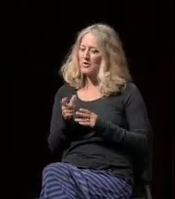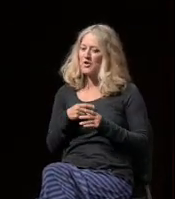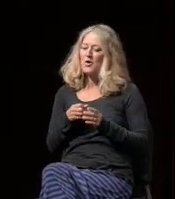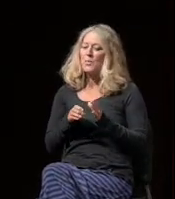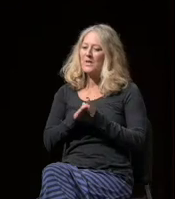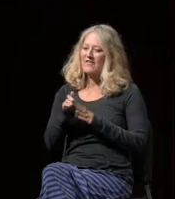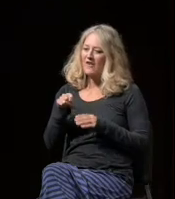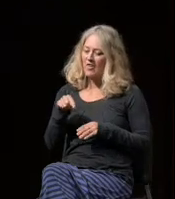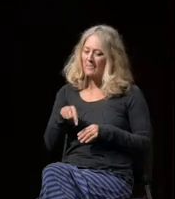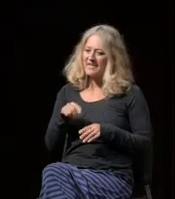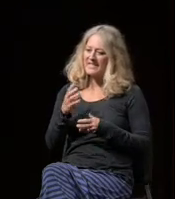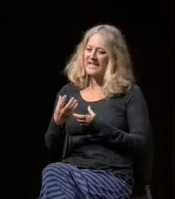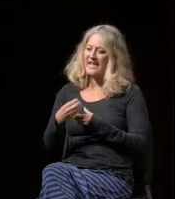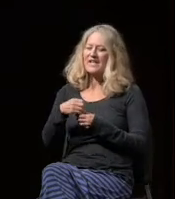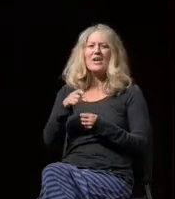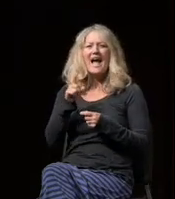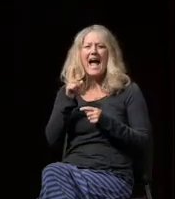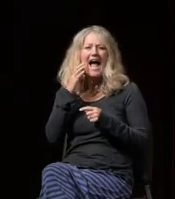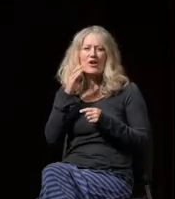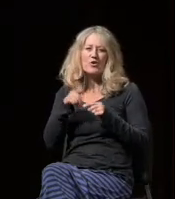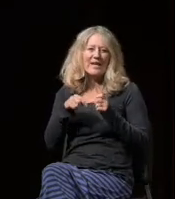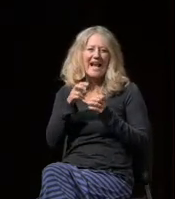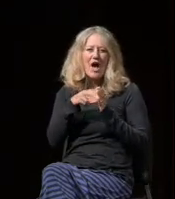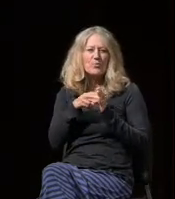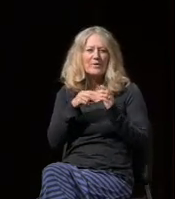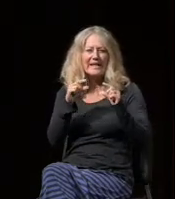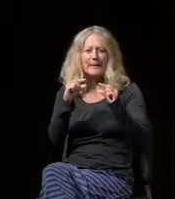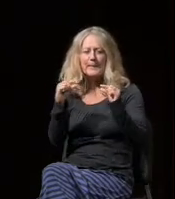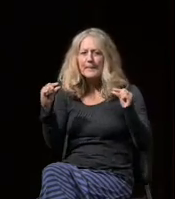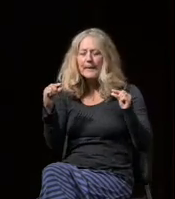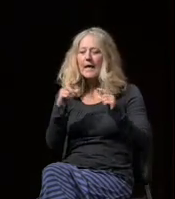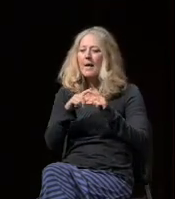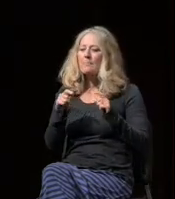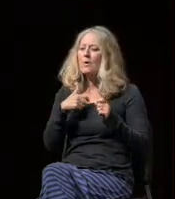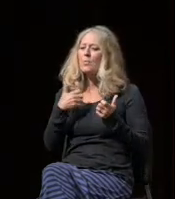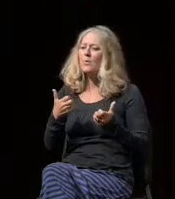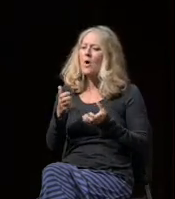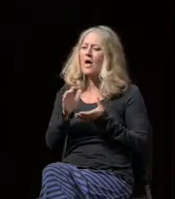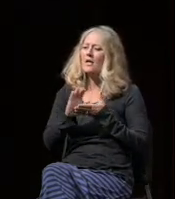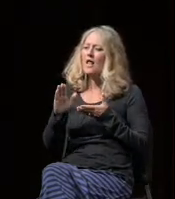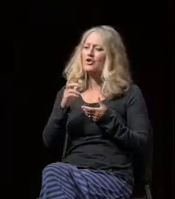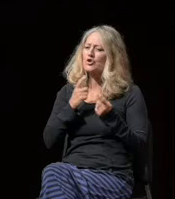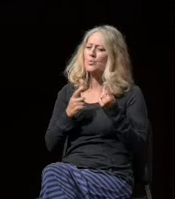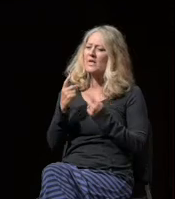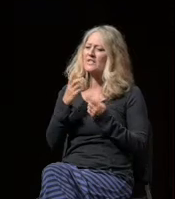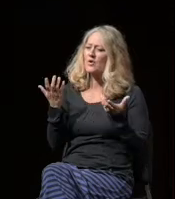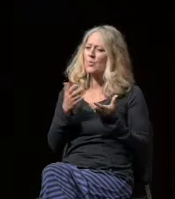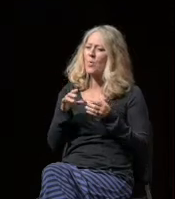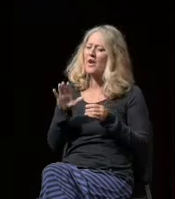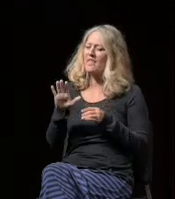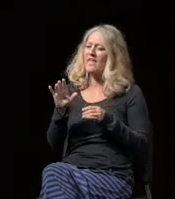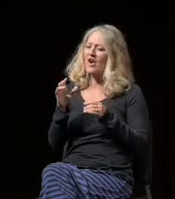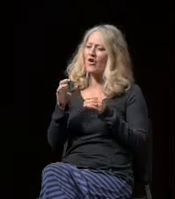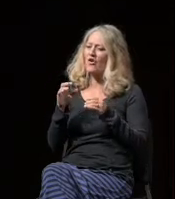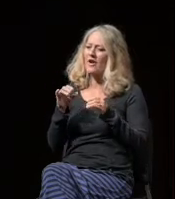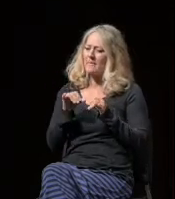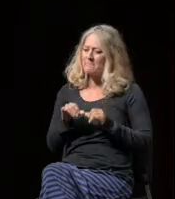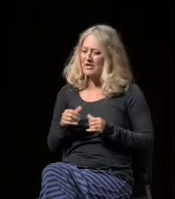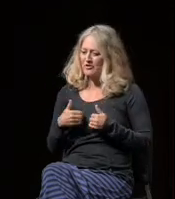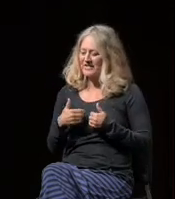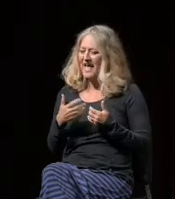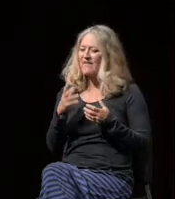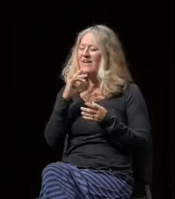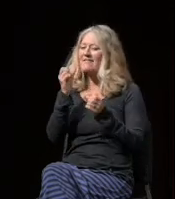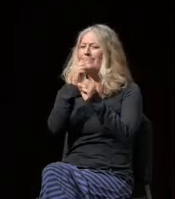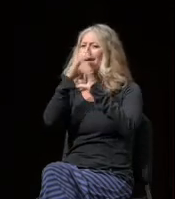colleges, I know you can't read this, but we wanted colleges to be able to think about what are some of the measures that they have and also get ideas of